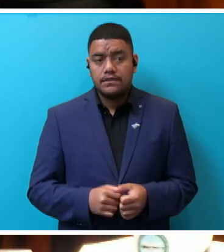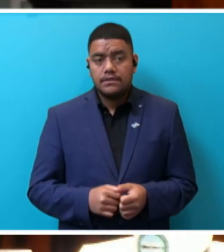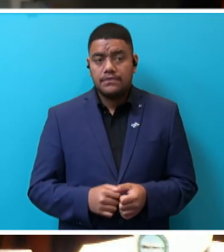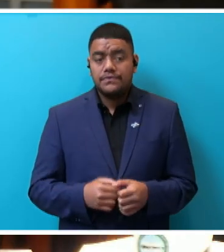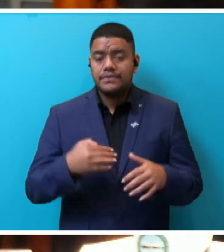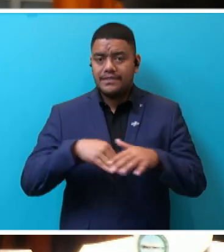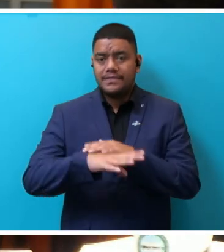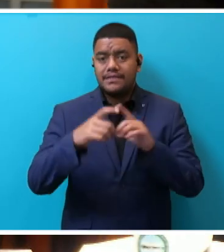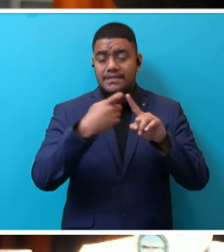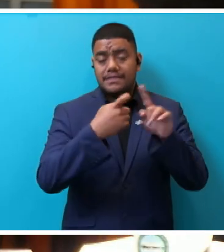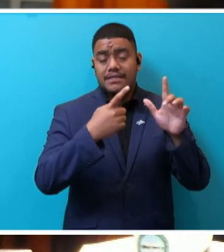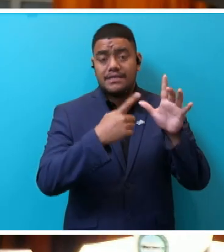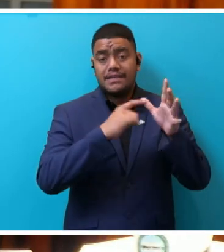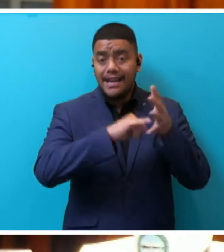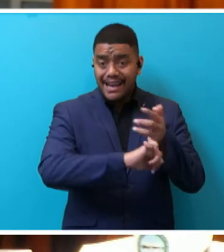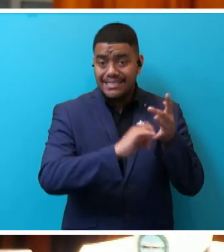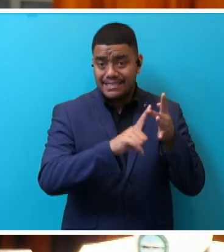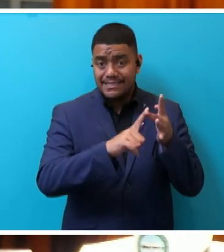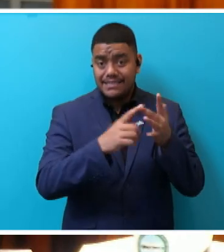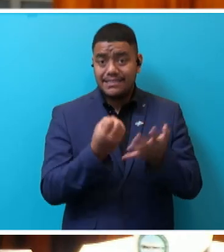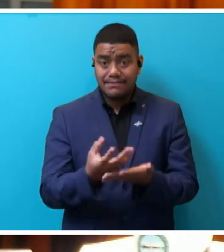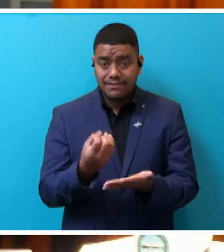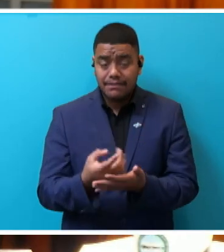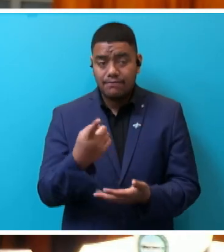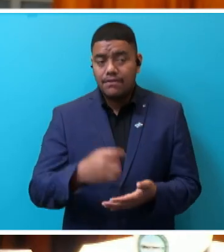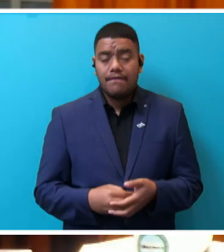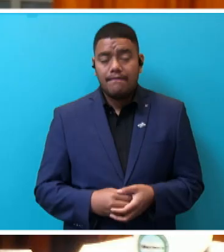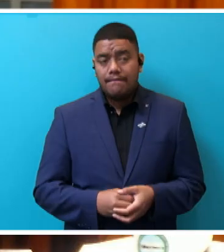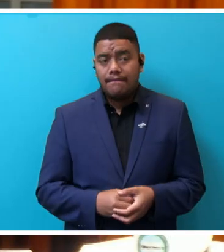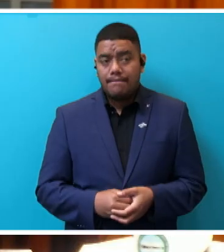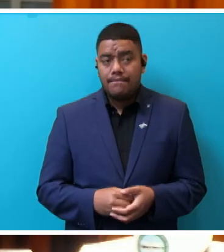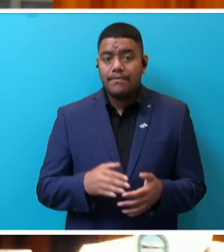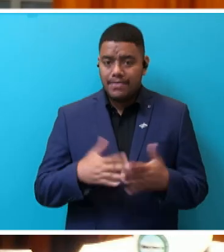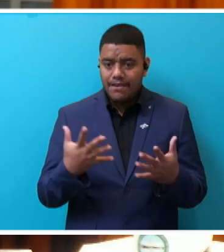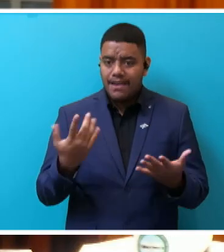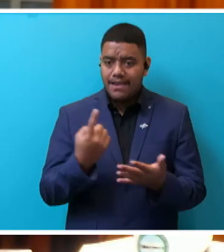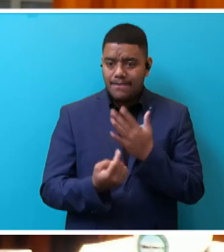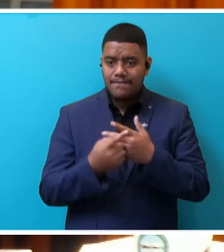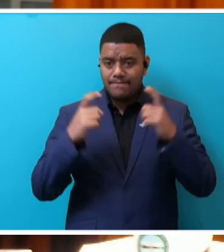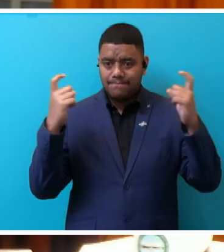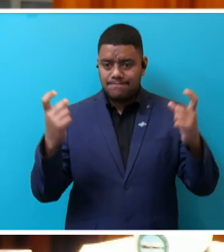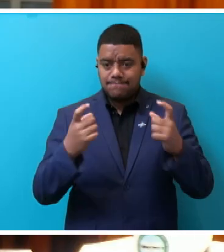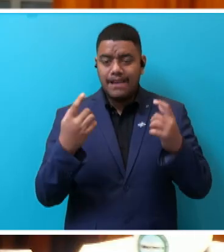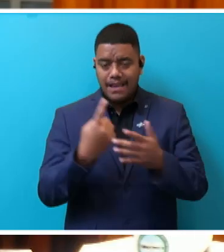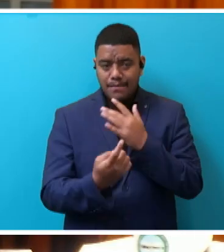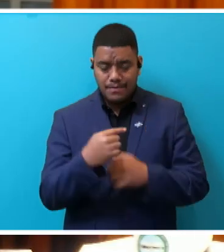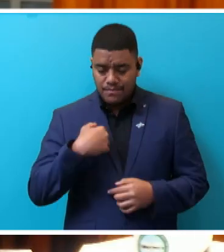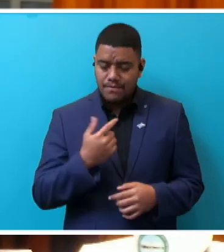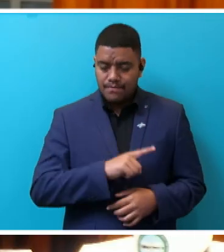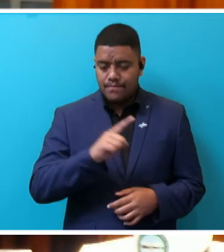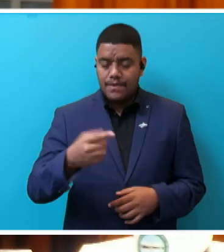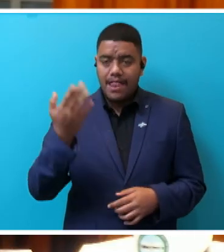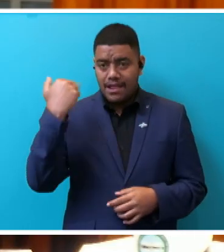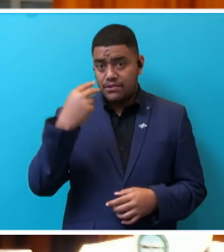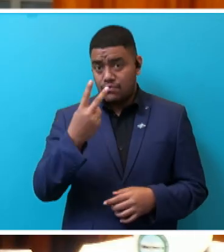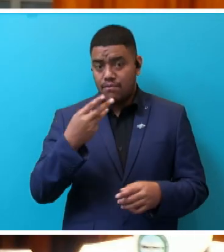Kasi, and that has culminated in a very significant ceremony that I myself have attended in the last 2